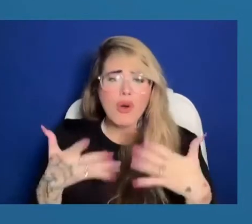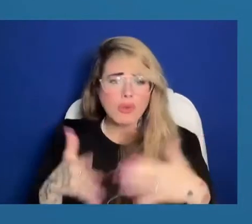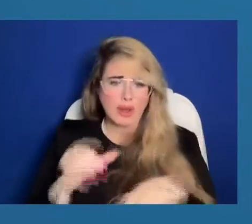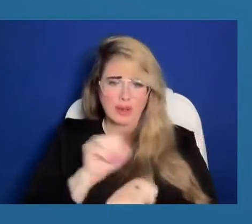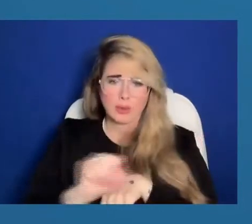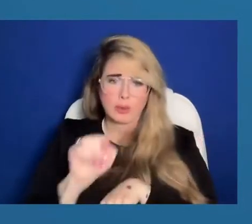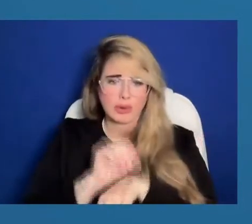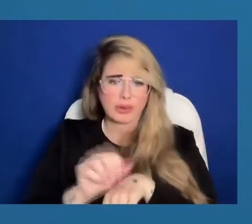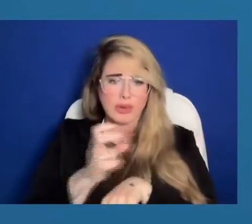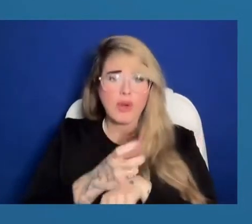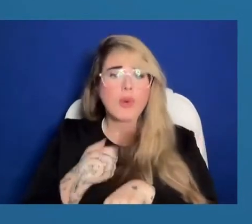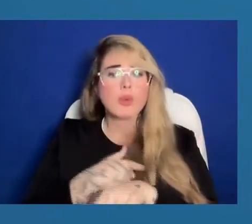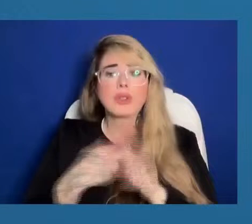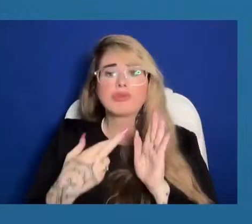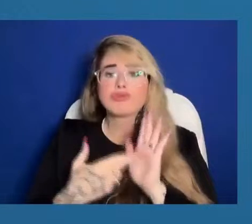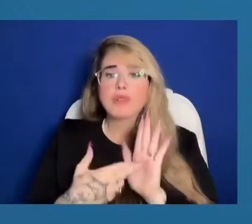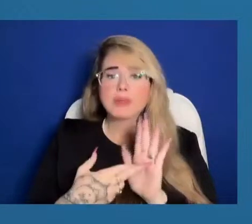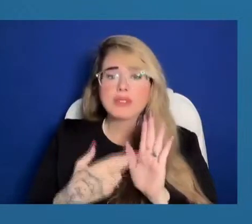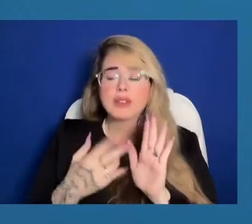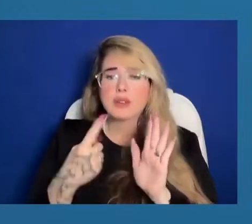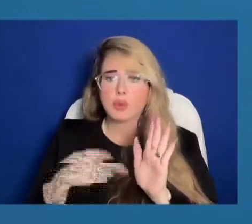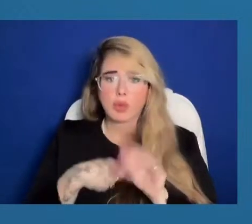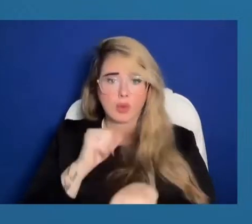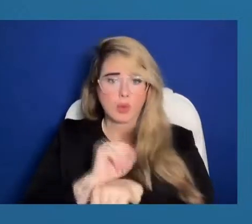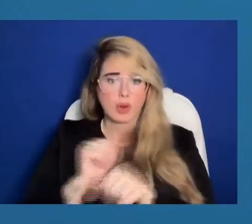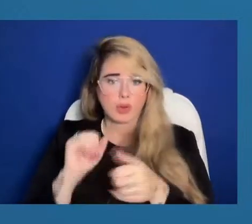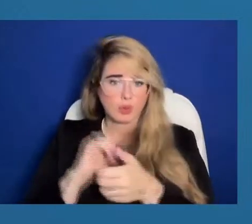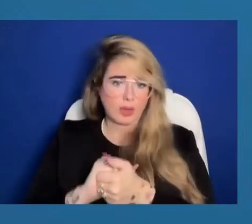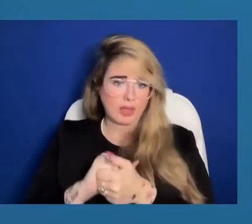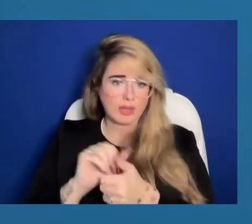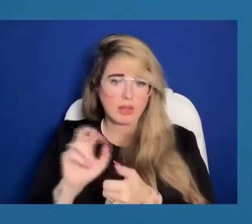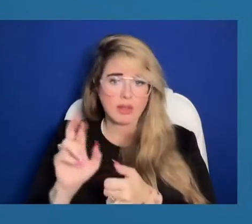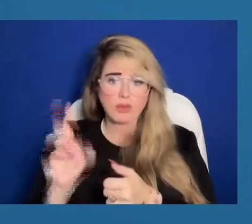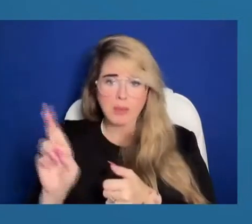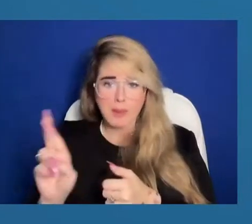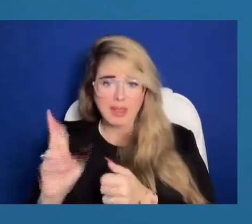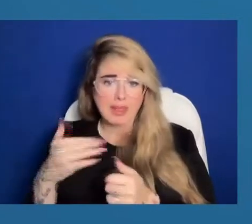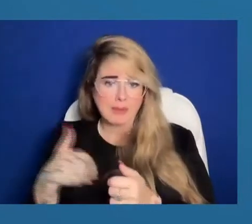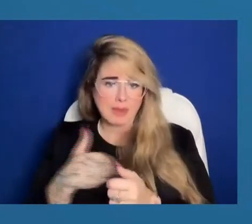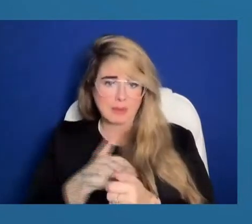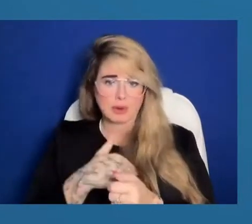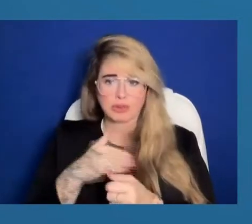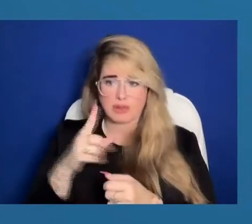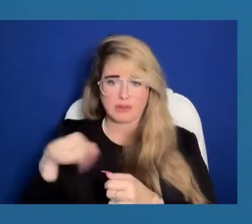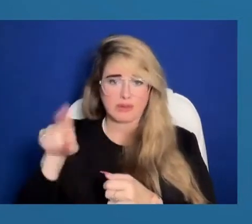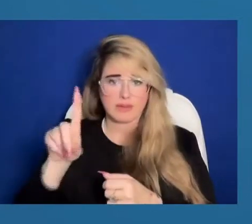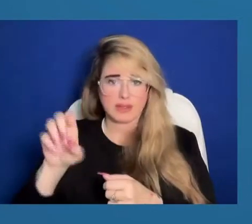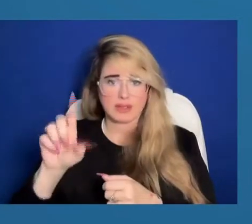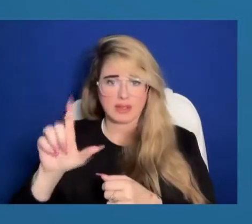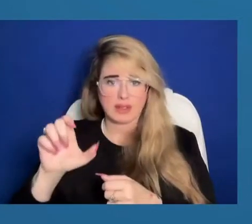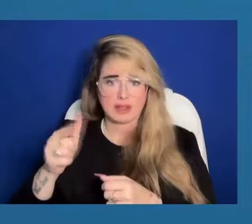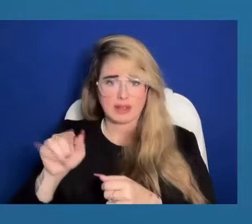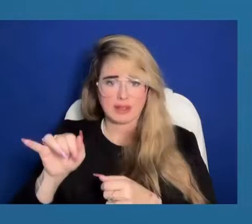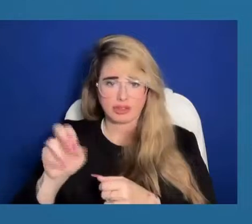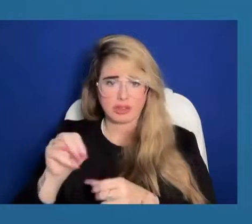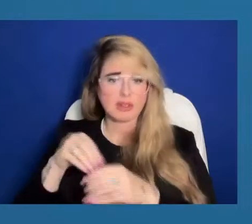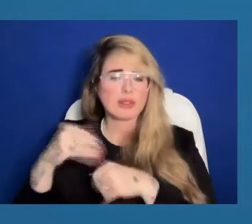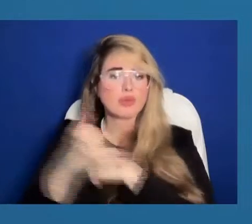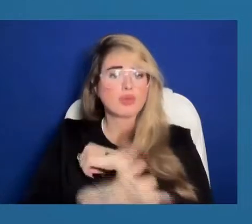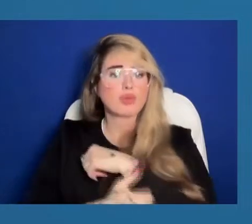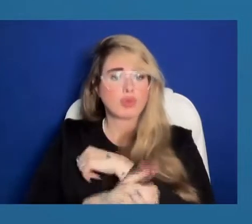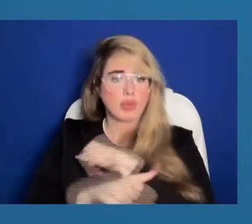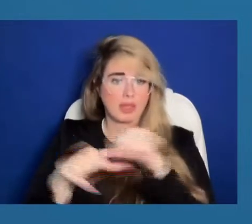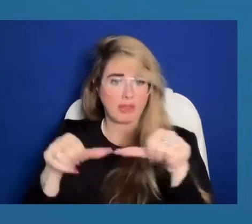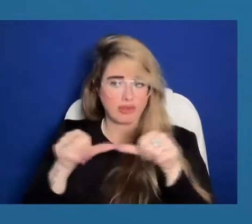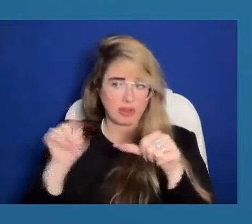We represent, we work with Republican members of the delegation up in those rural areas, and we have